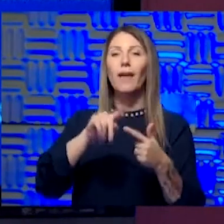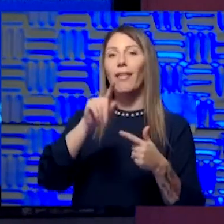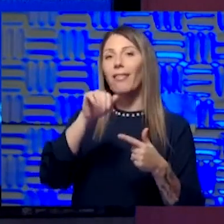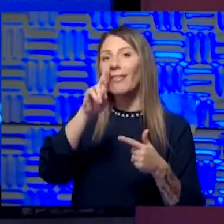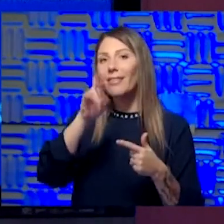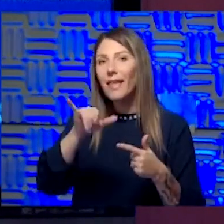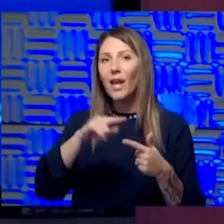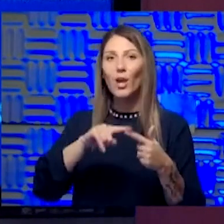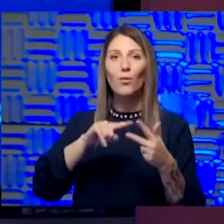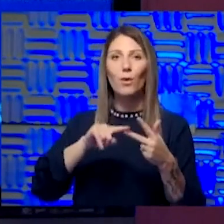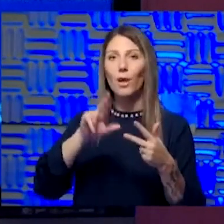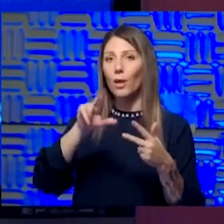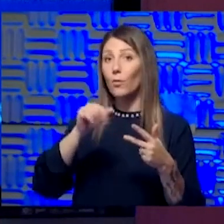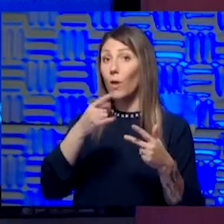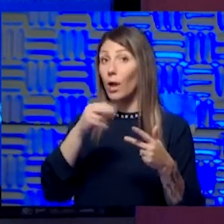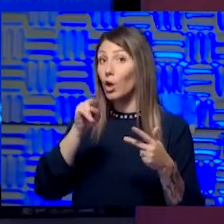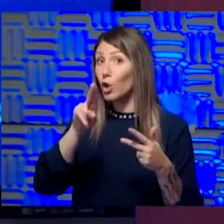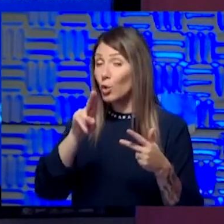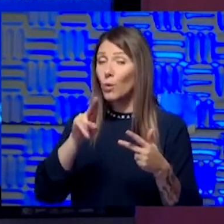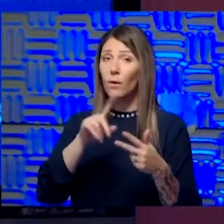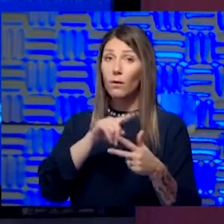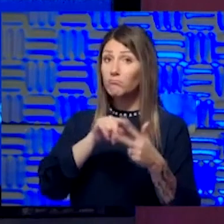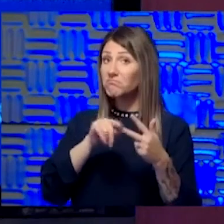Any last comments, guys?